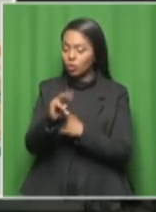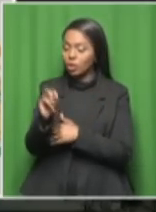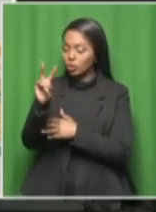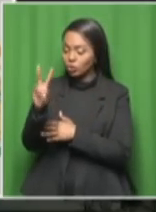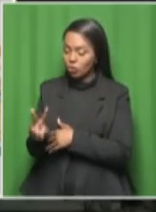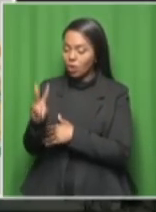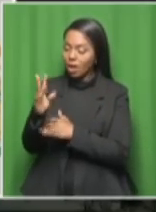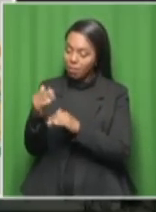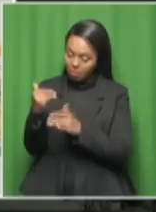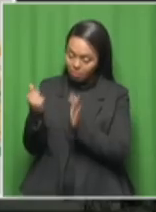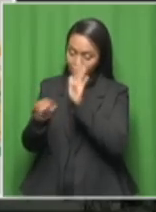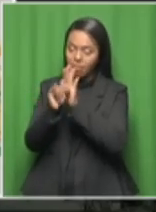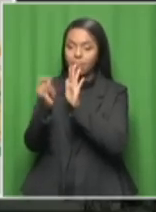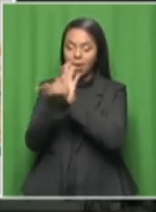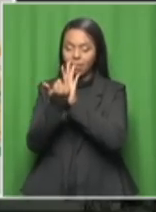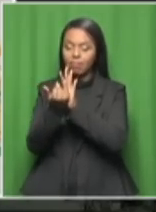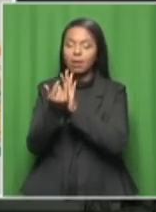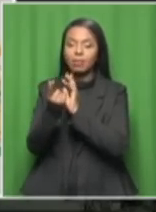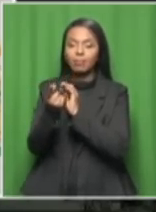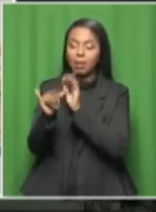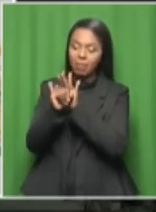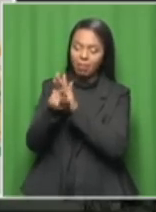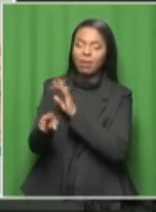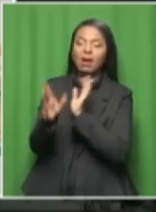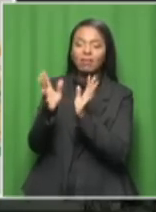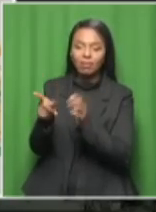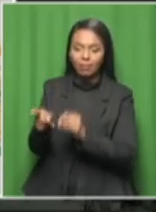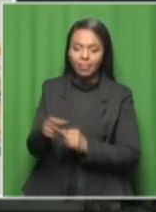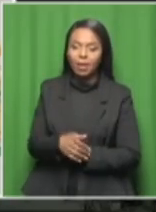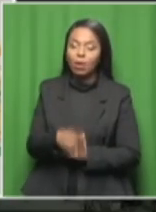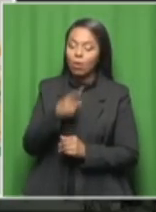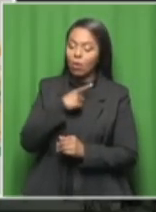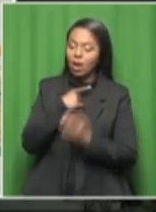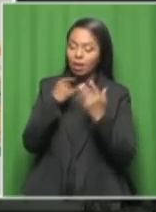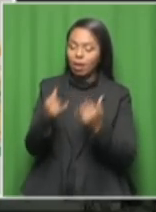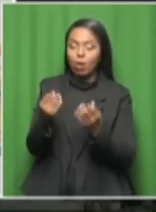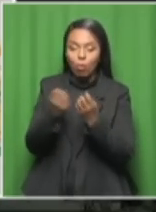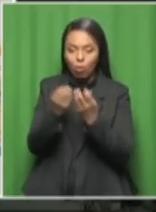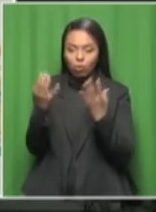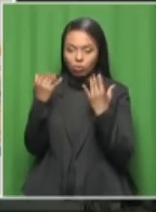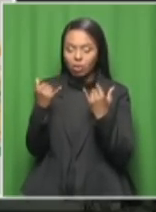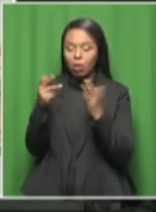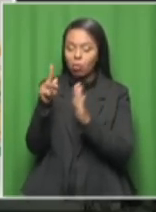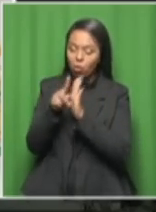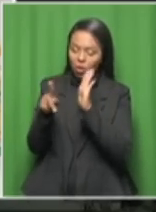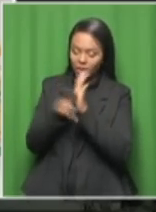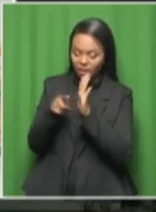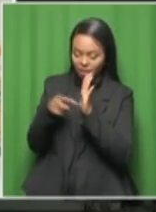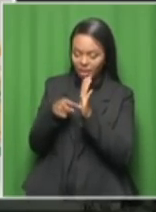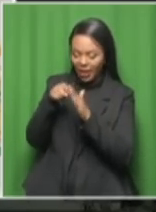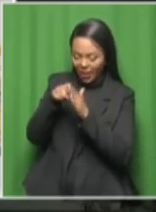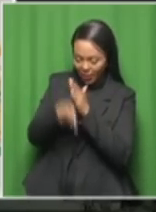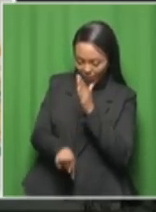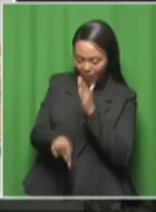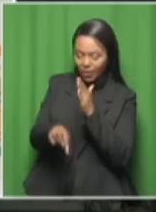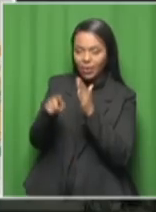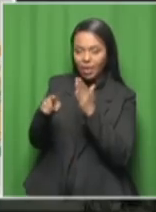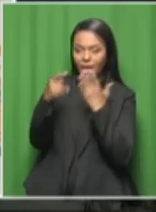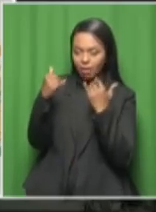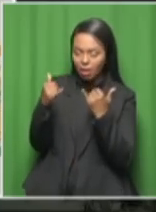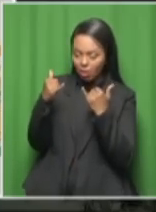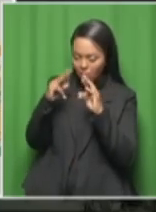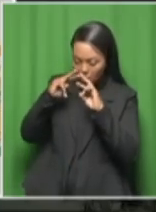all of them were enacted without an overarching policy. That means we did not put